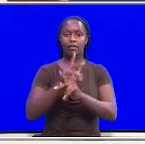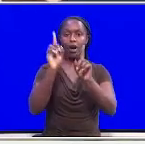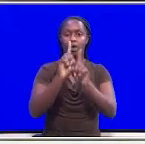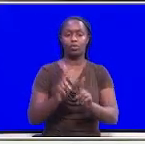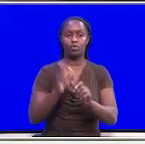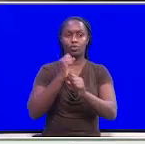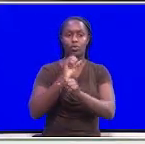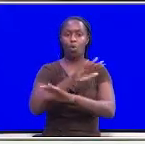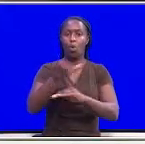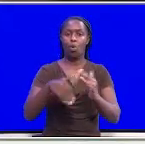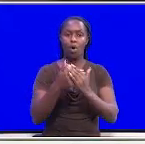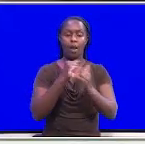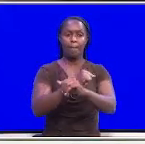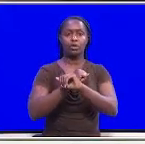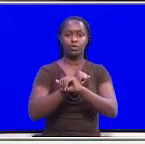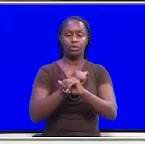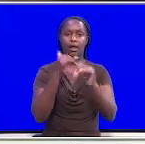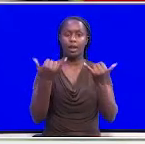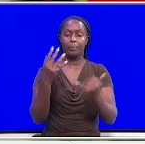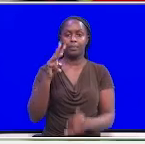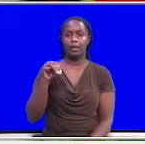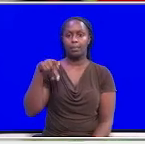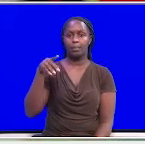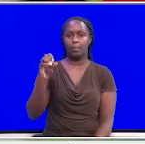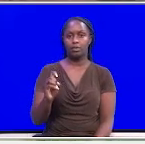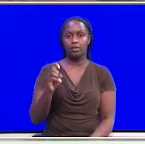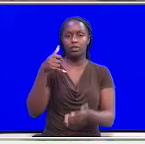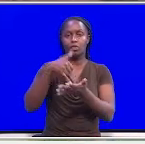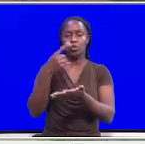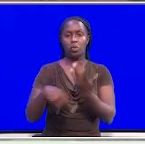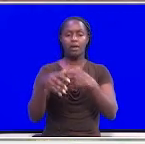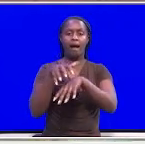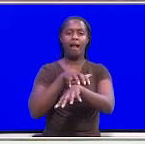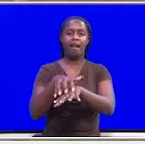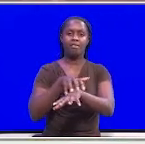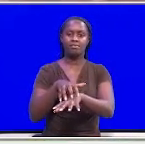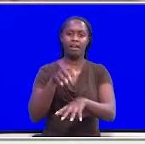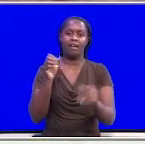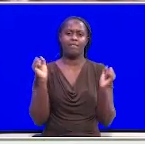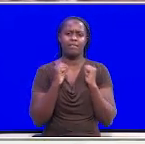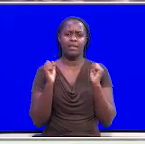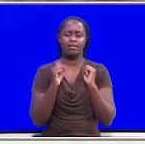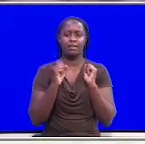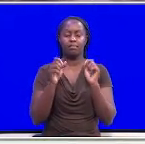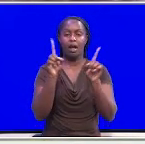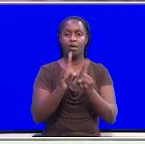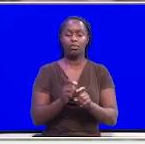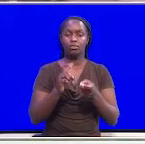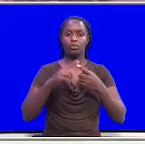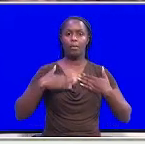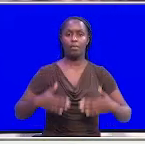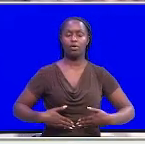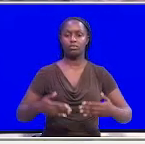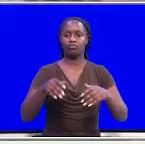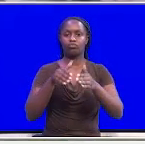necessary precautions. Monkeypox symptoms can include a rash, fever, and body aches, among others. The disease spreads